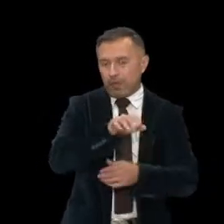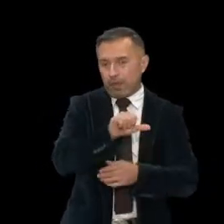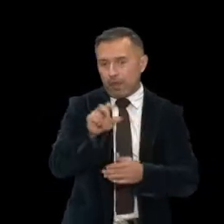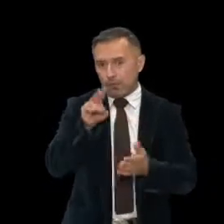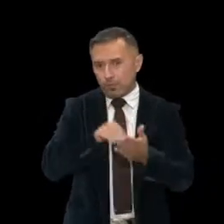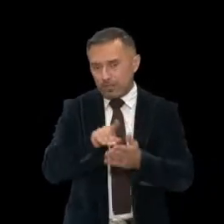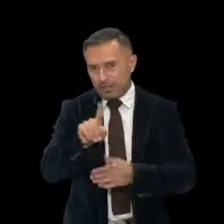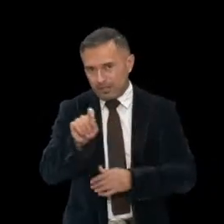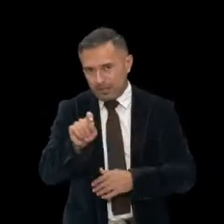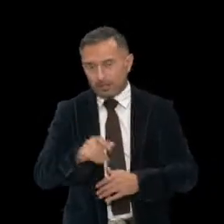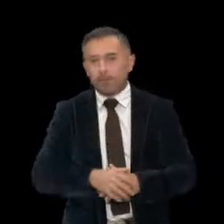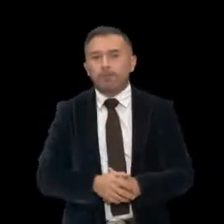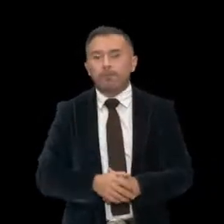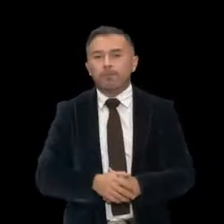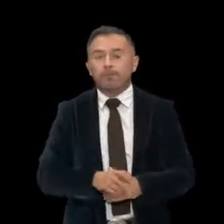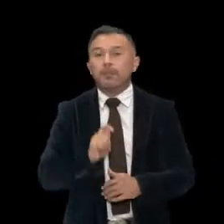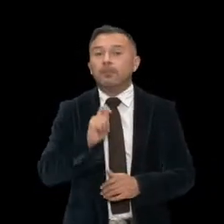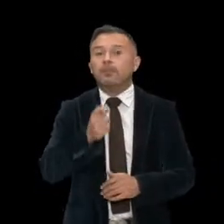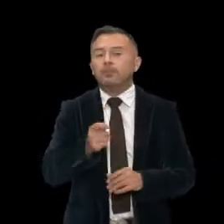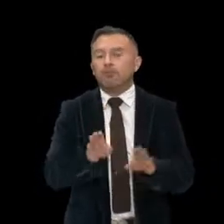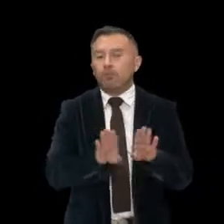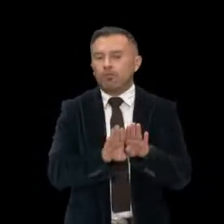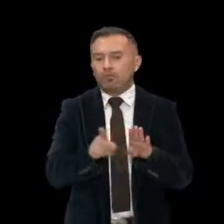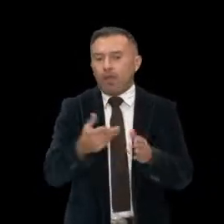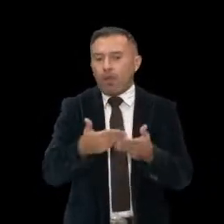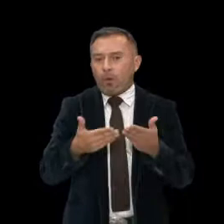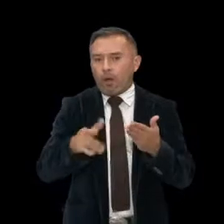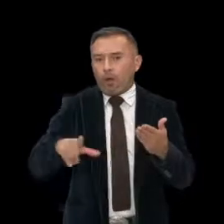crisis between 2019 and 2020.